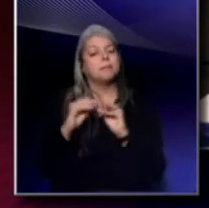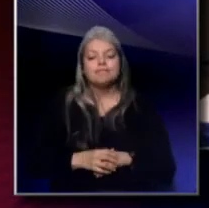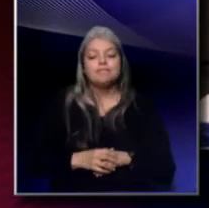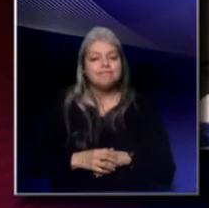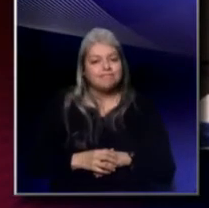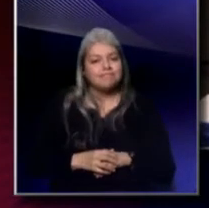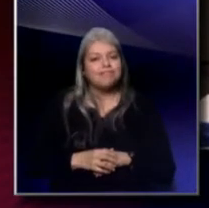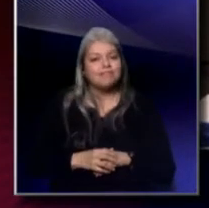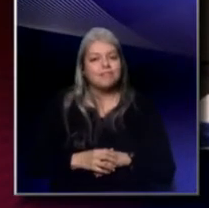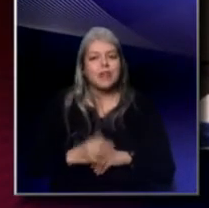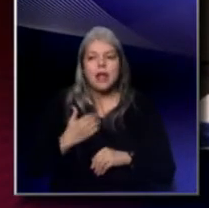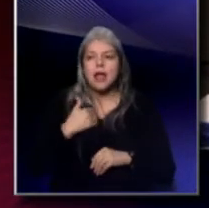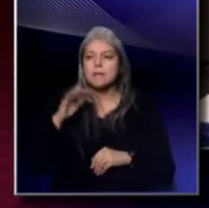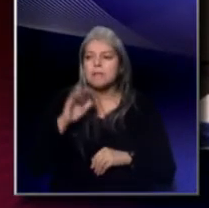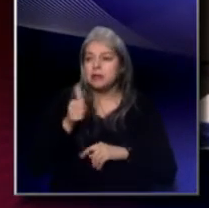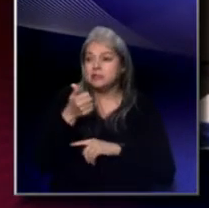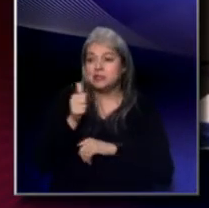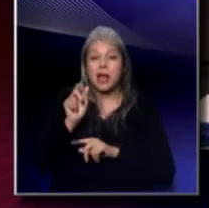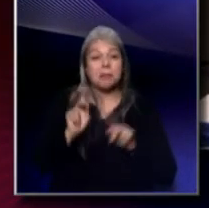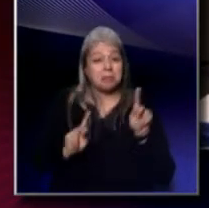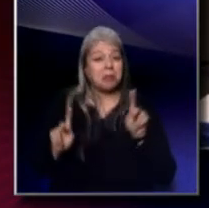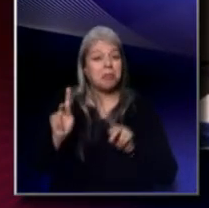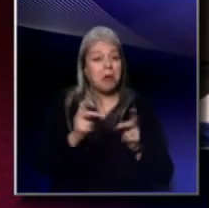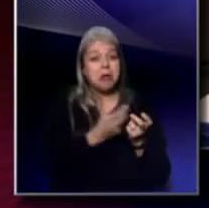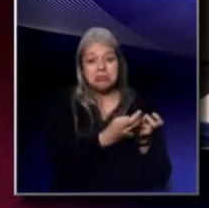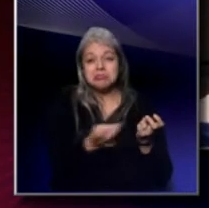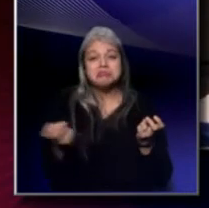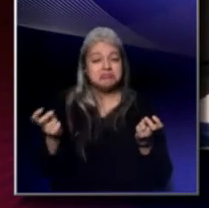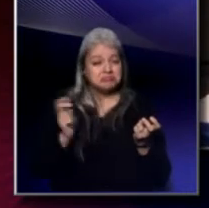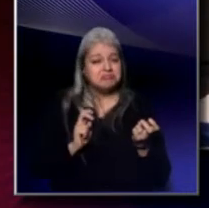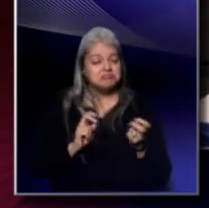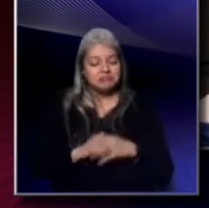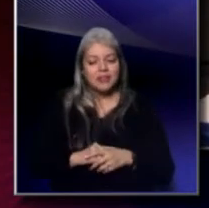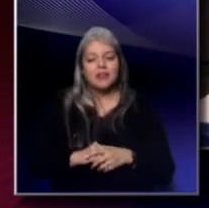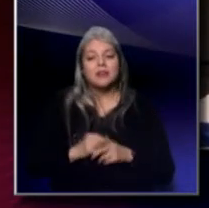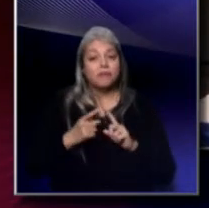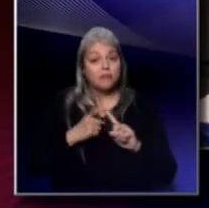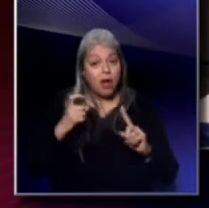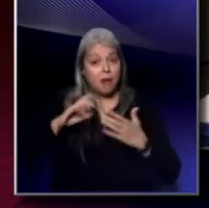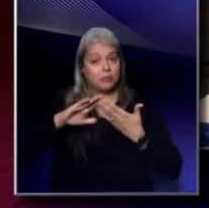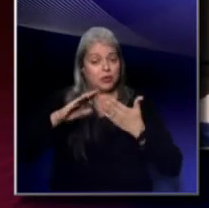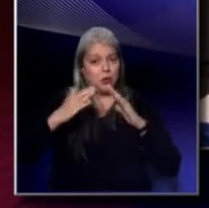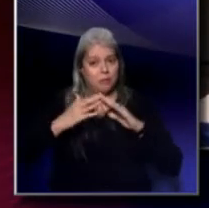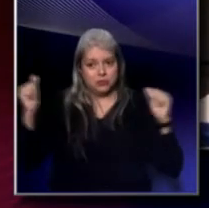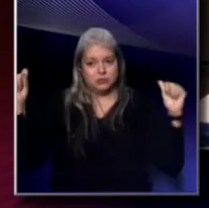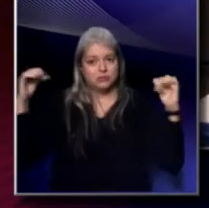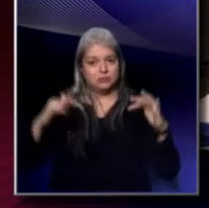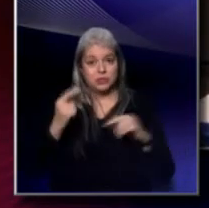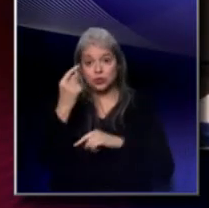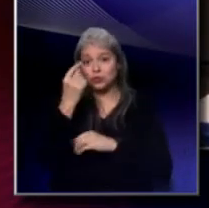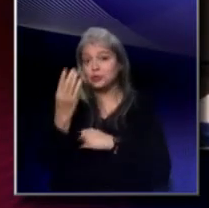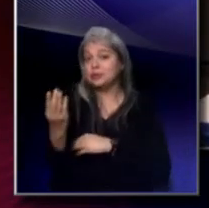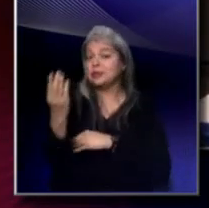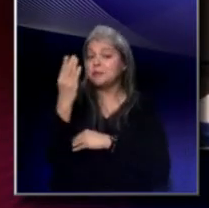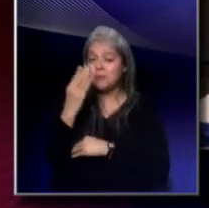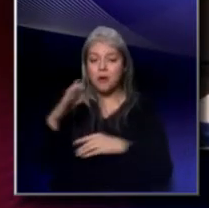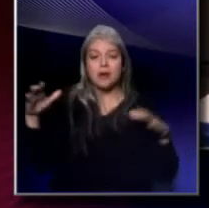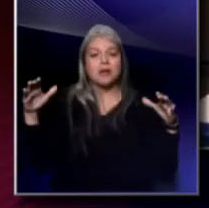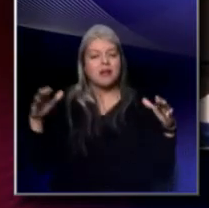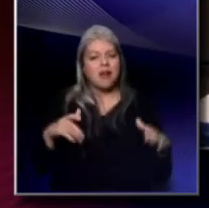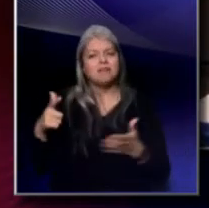in I think about 10 people come in for that from the community on a Tuesday morning. They took